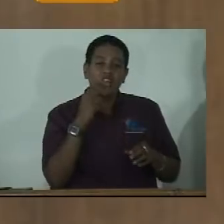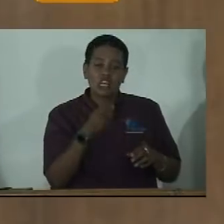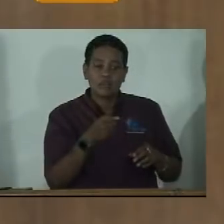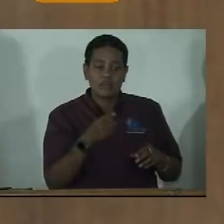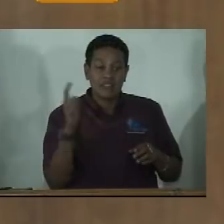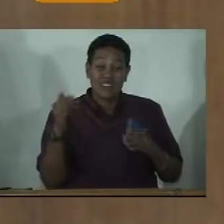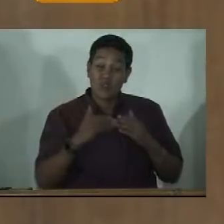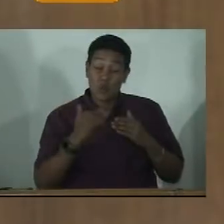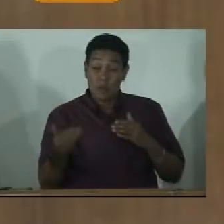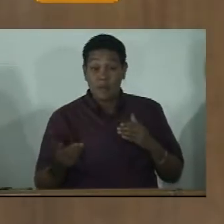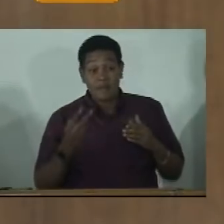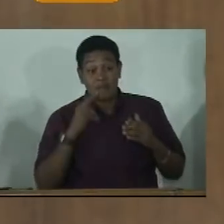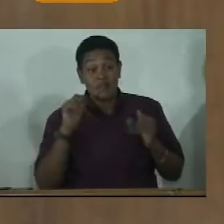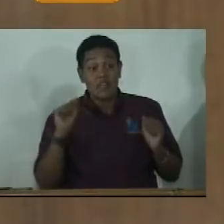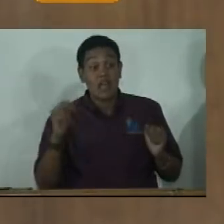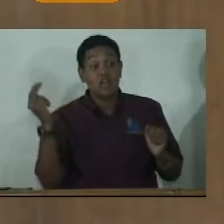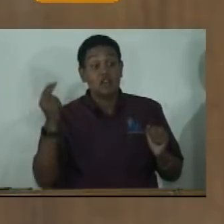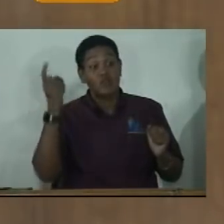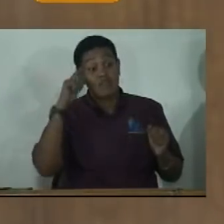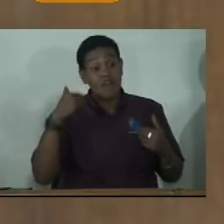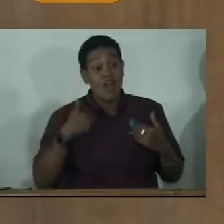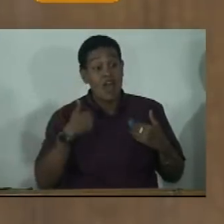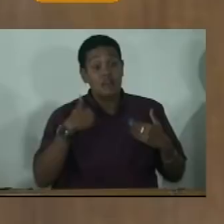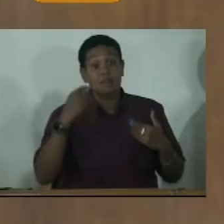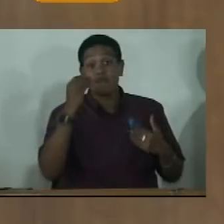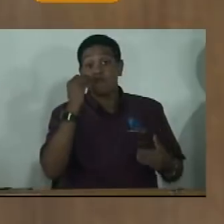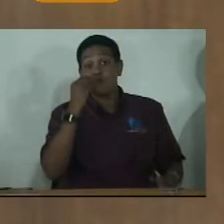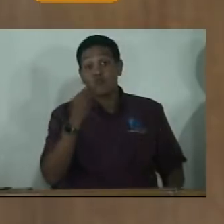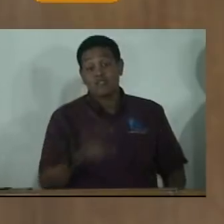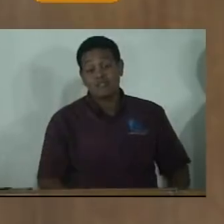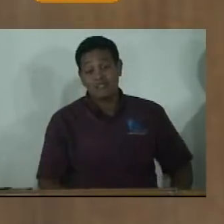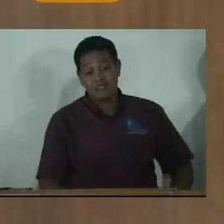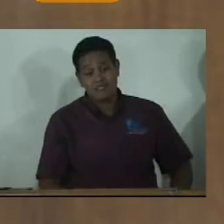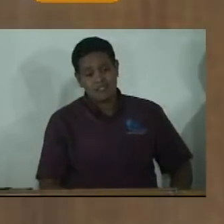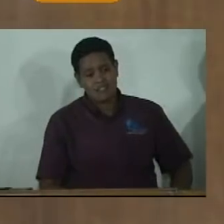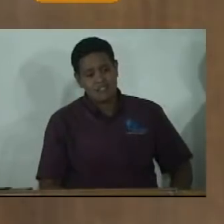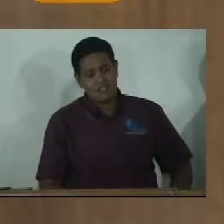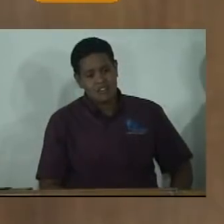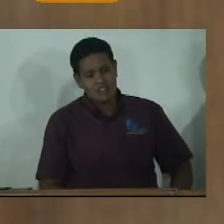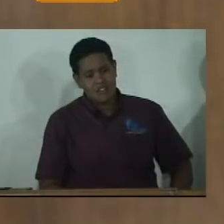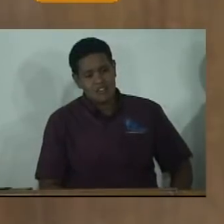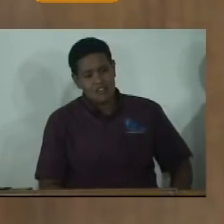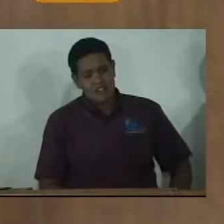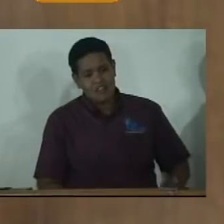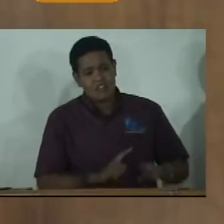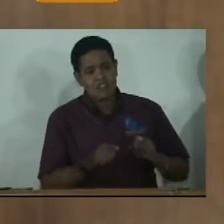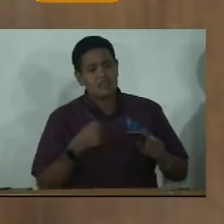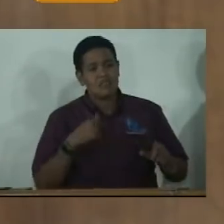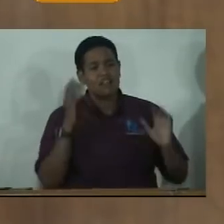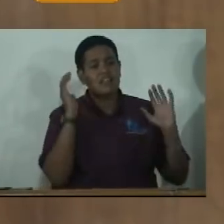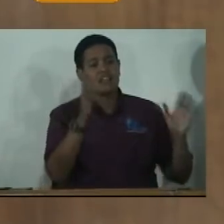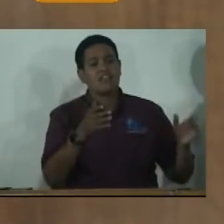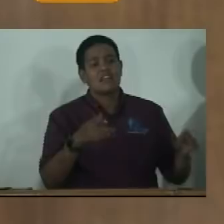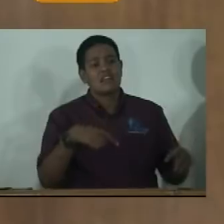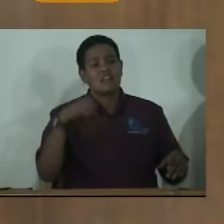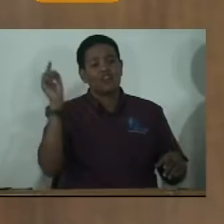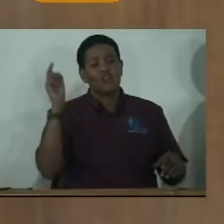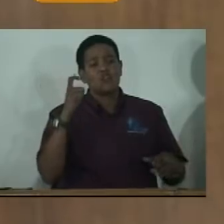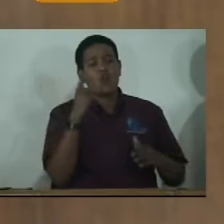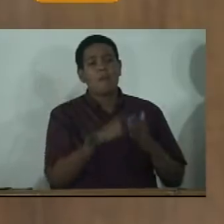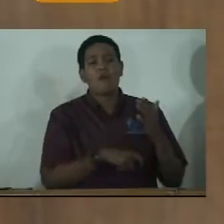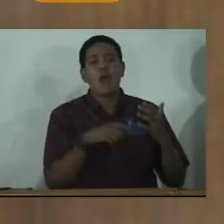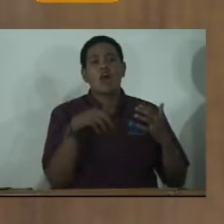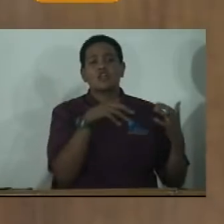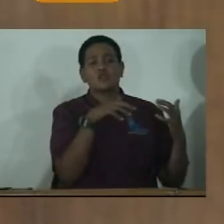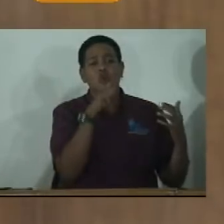excess vegetable can be used for animal feed. But we leave them to go into price wars to